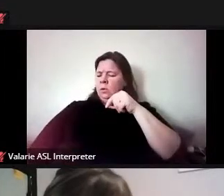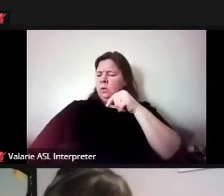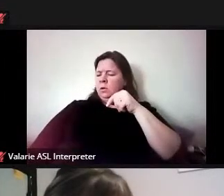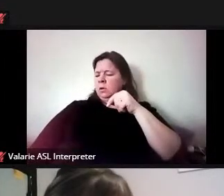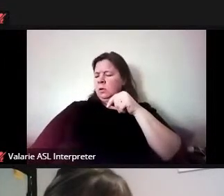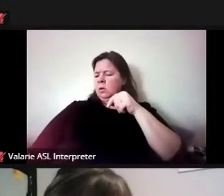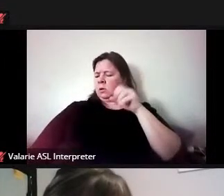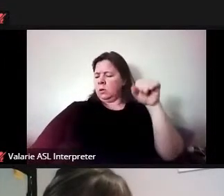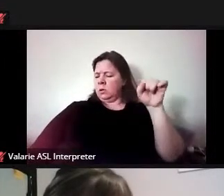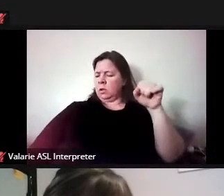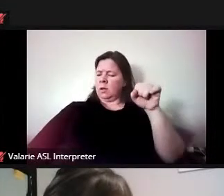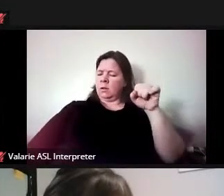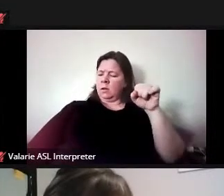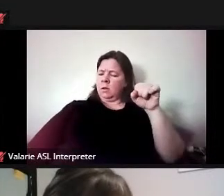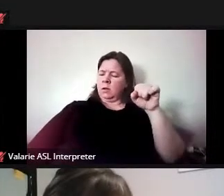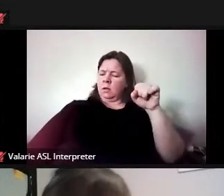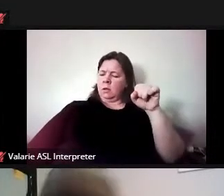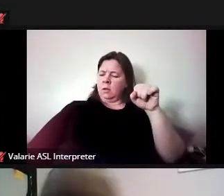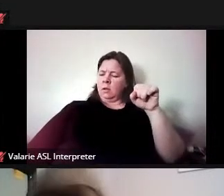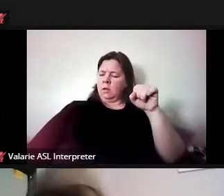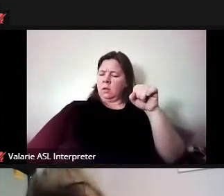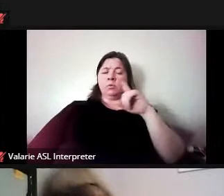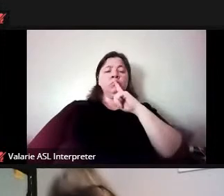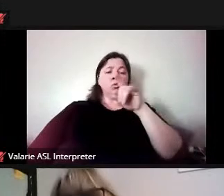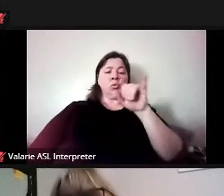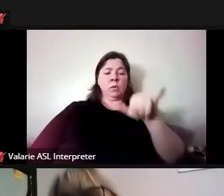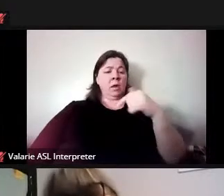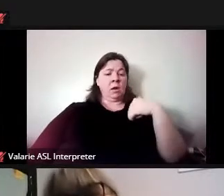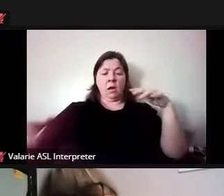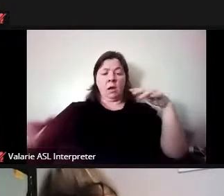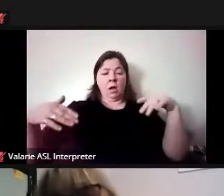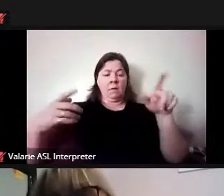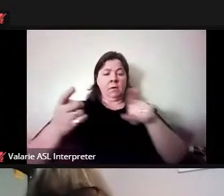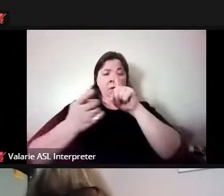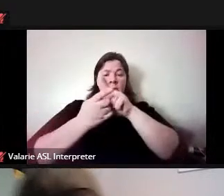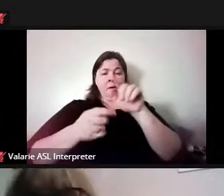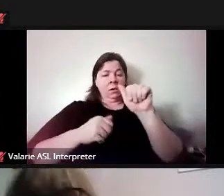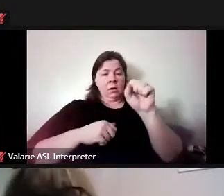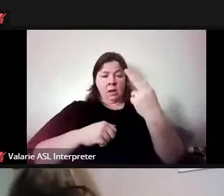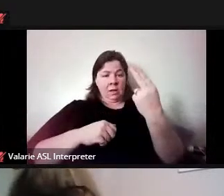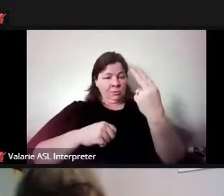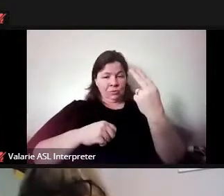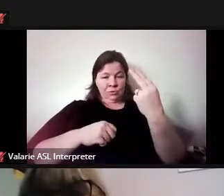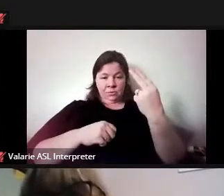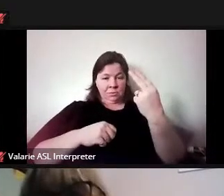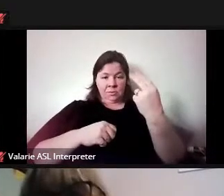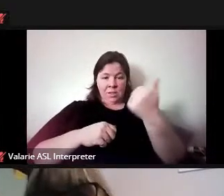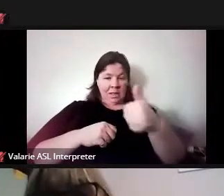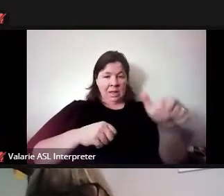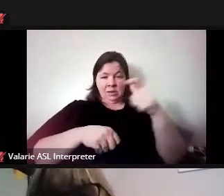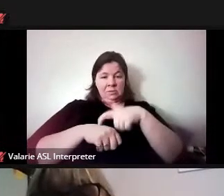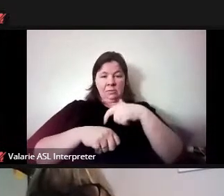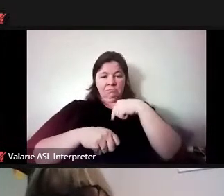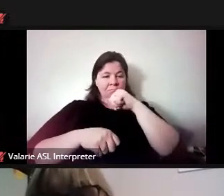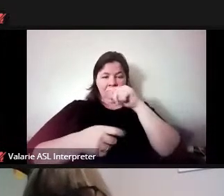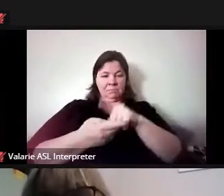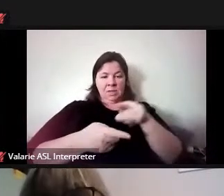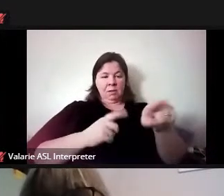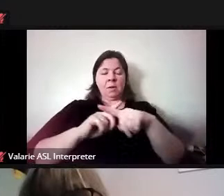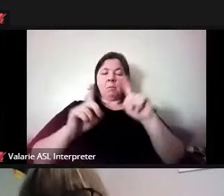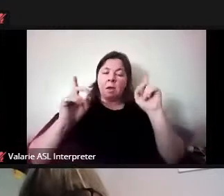Okay, it's true that I haven't met Ash anytime,